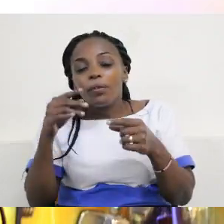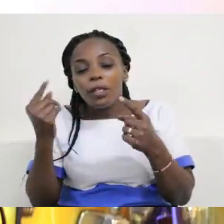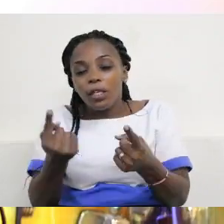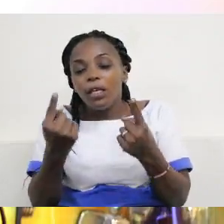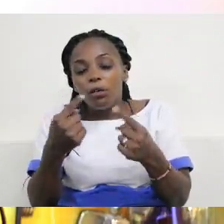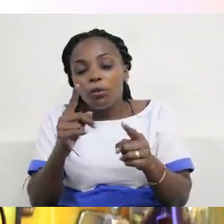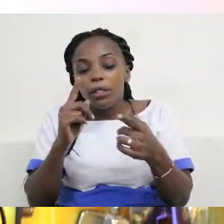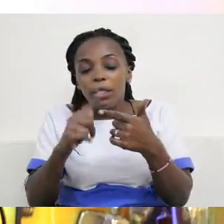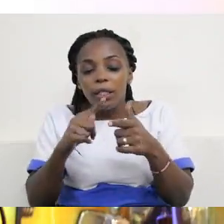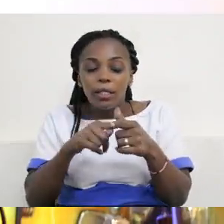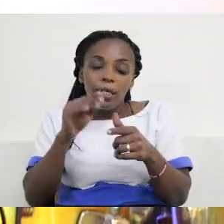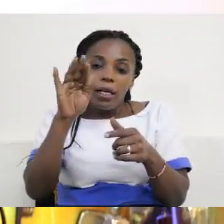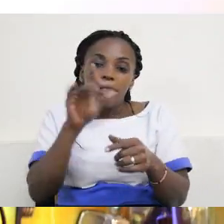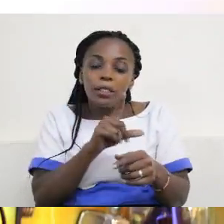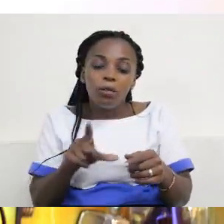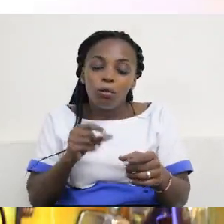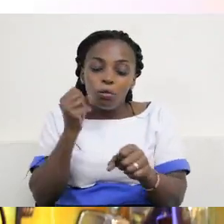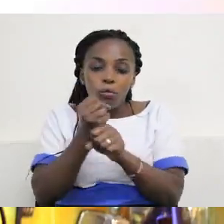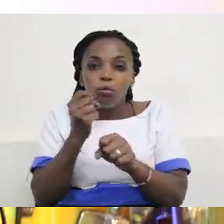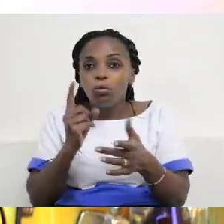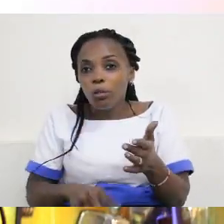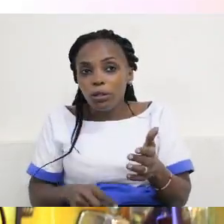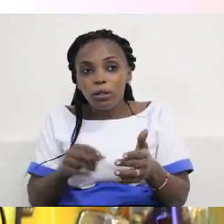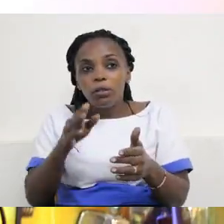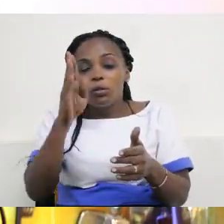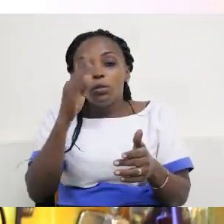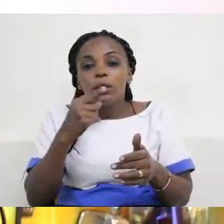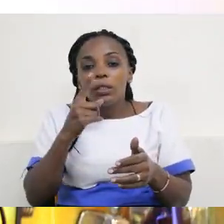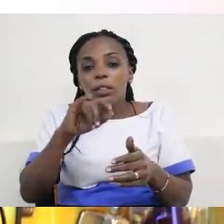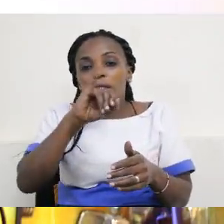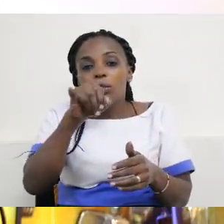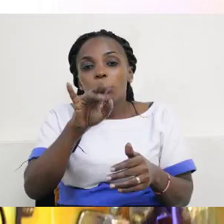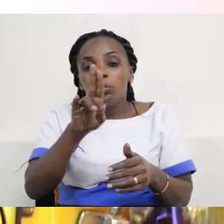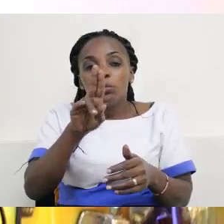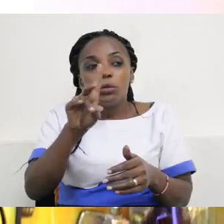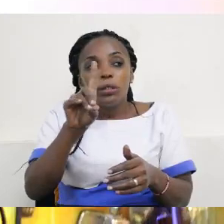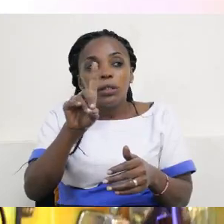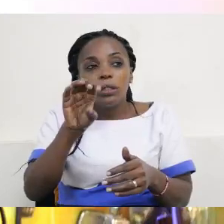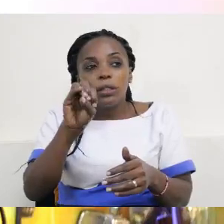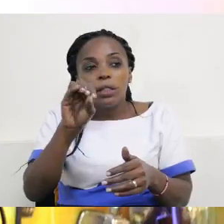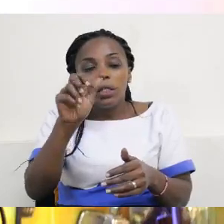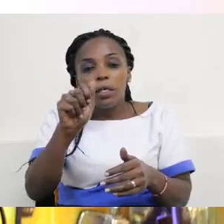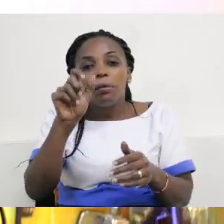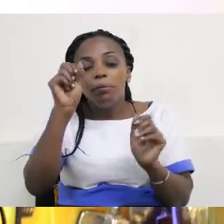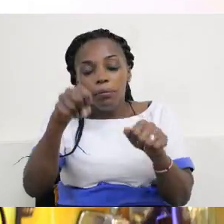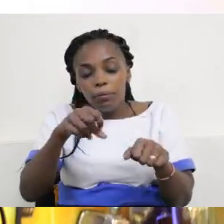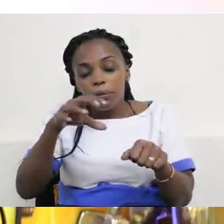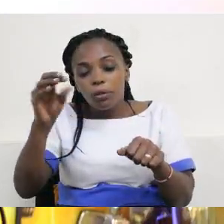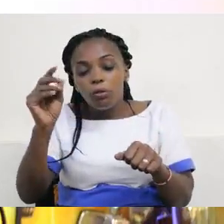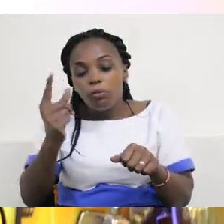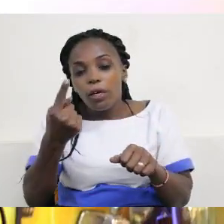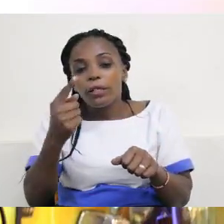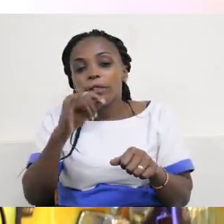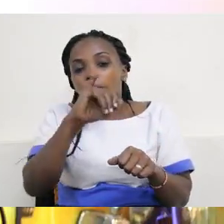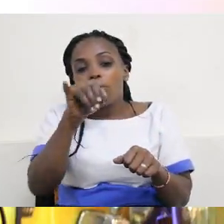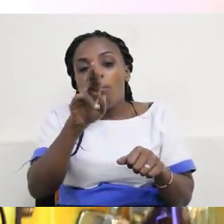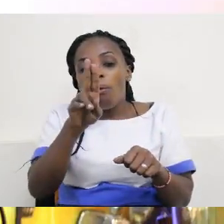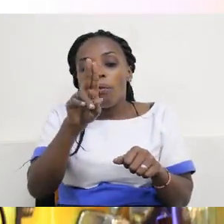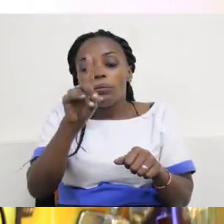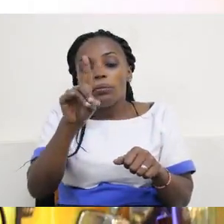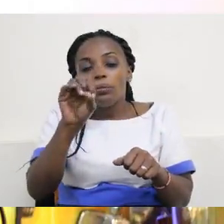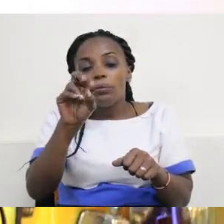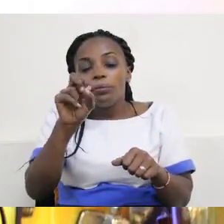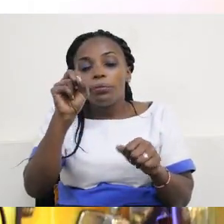they're asking the Lord what to do. God says, "Judah shall go first." Some versions of the Bible say, "Judah shall